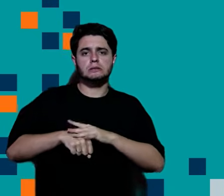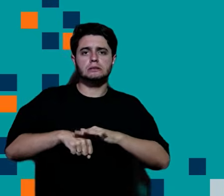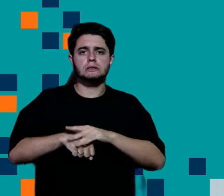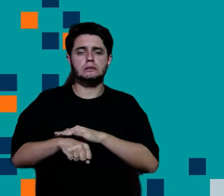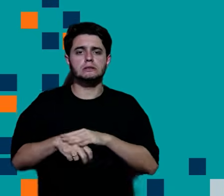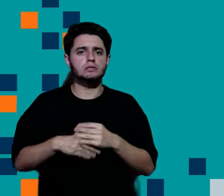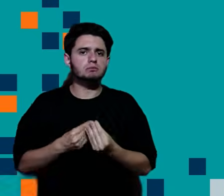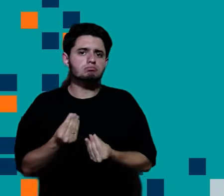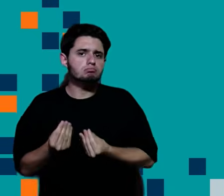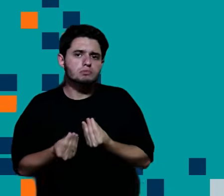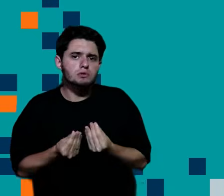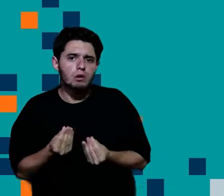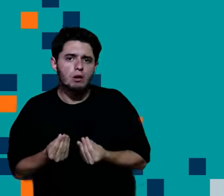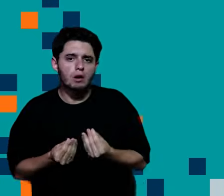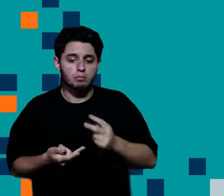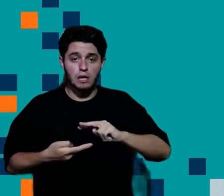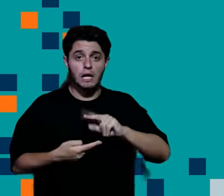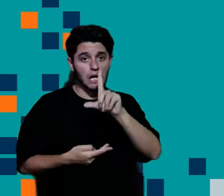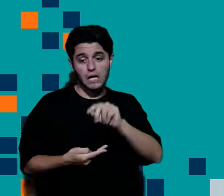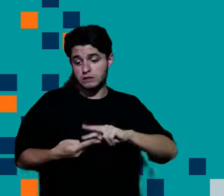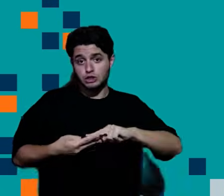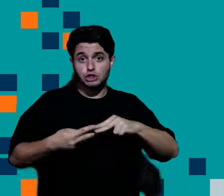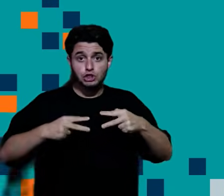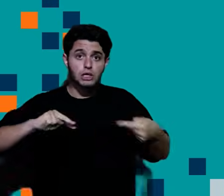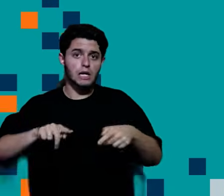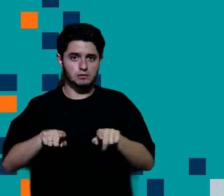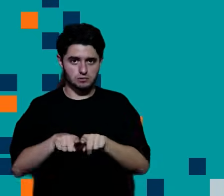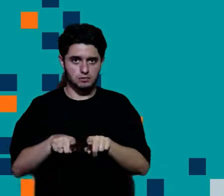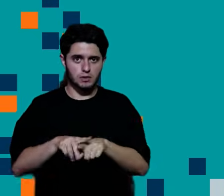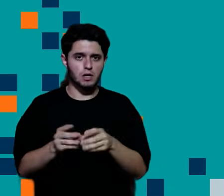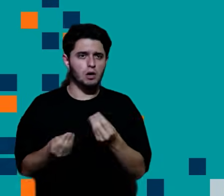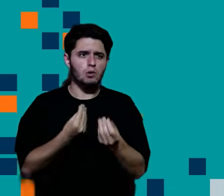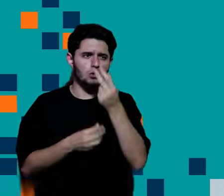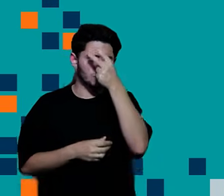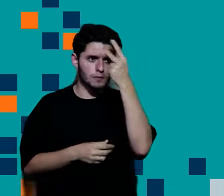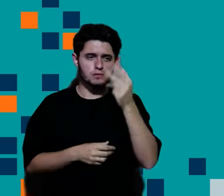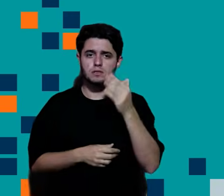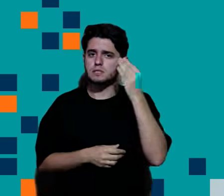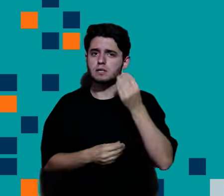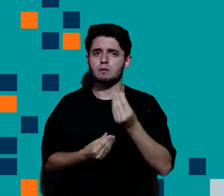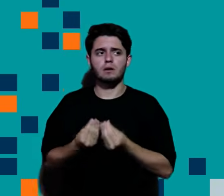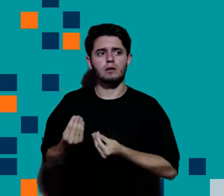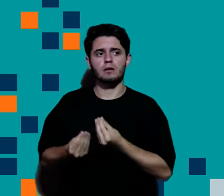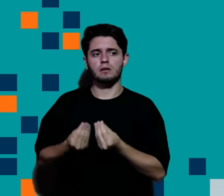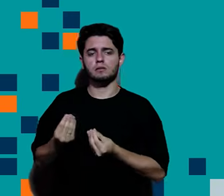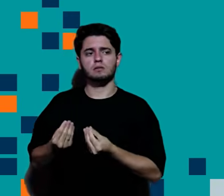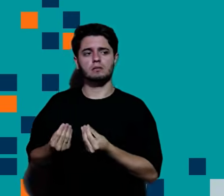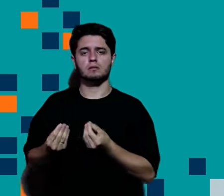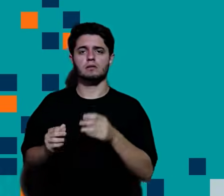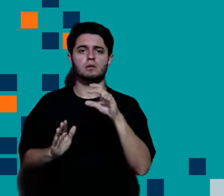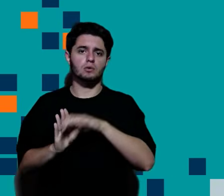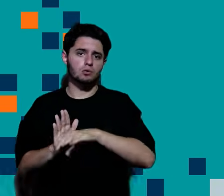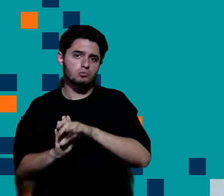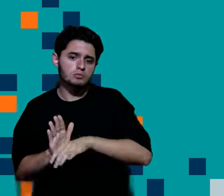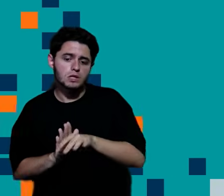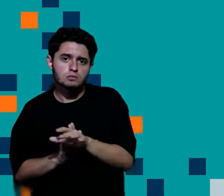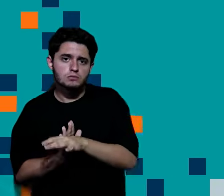had a salutogenic view of the world. How many people know of the concept of salutogenesis?